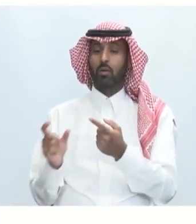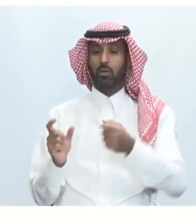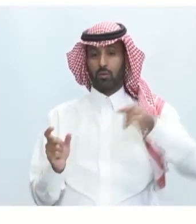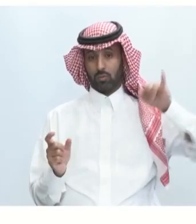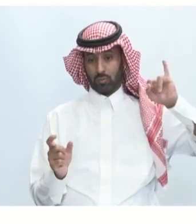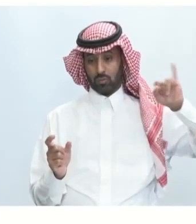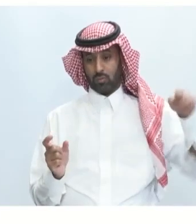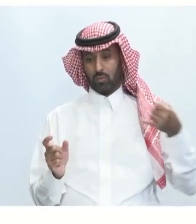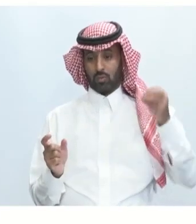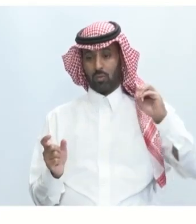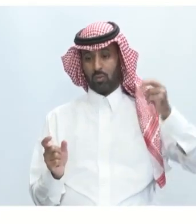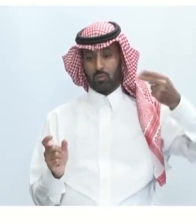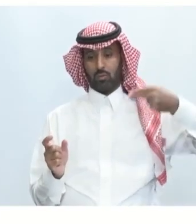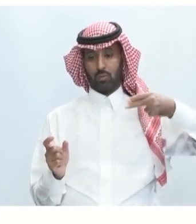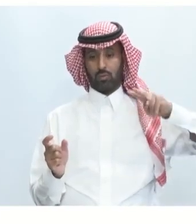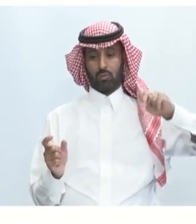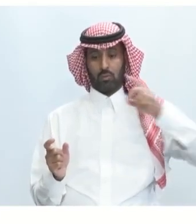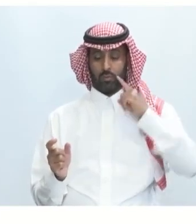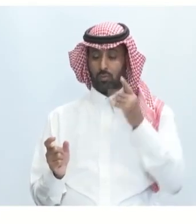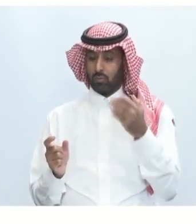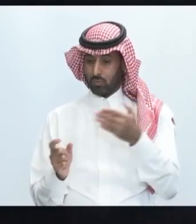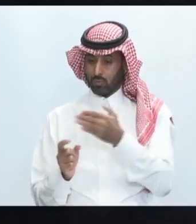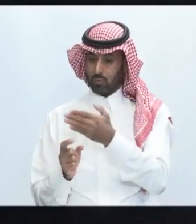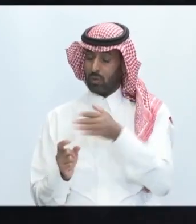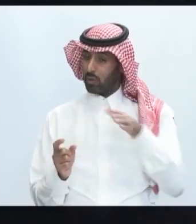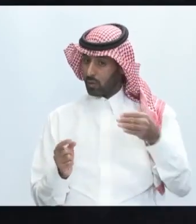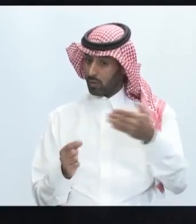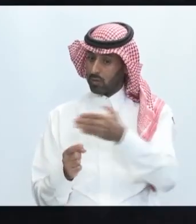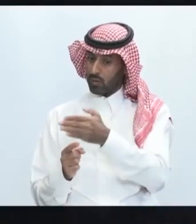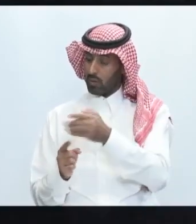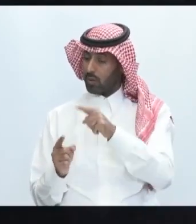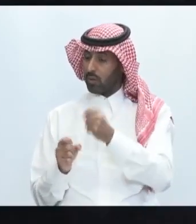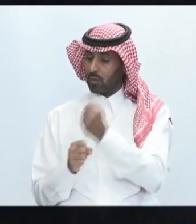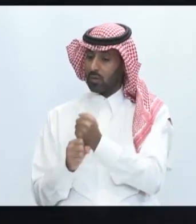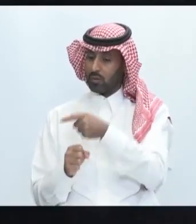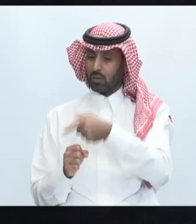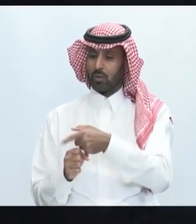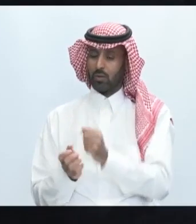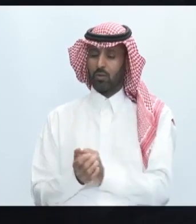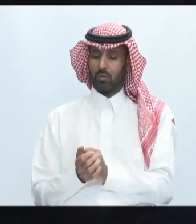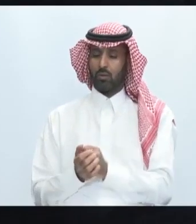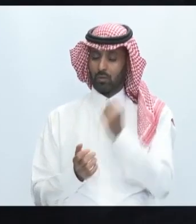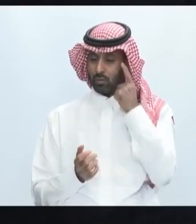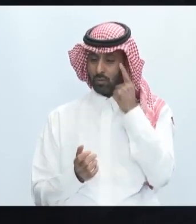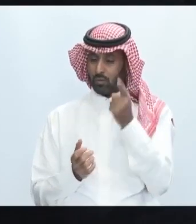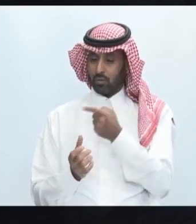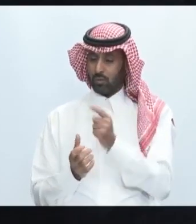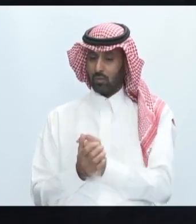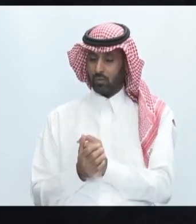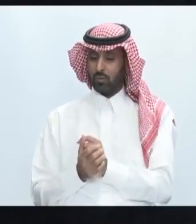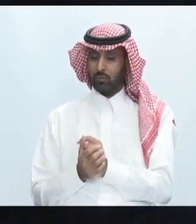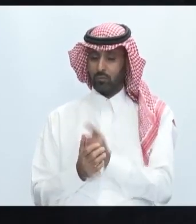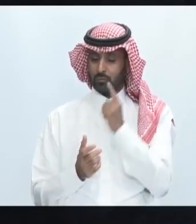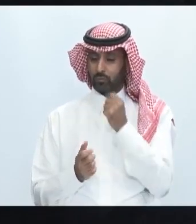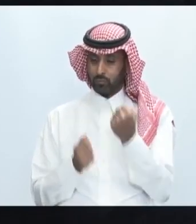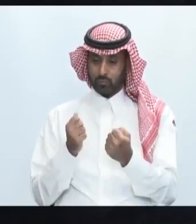the indirect object. So John here is the indirect object. Of course, we know that the